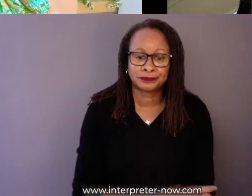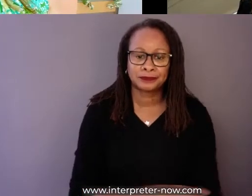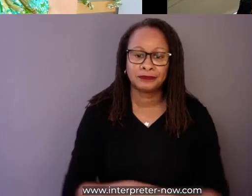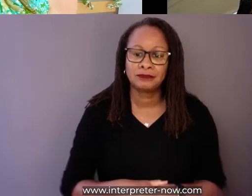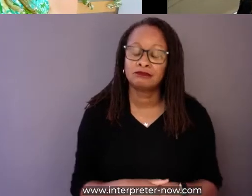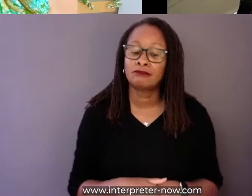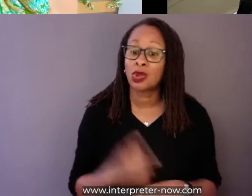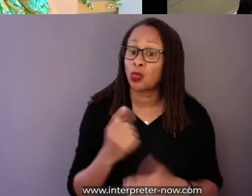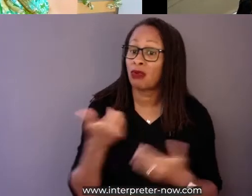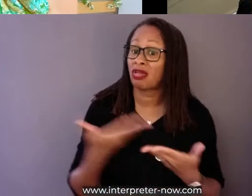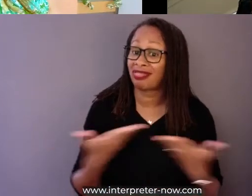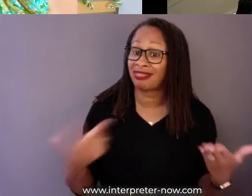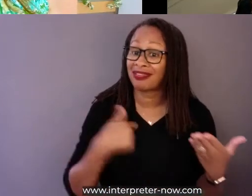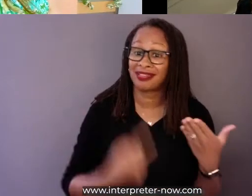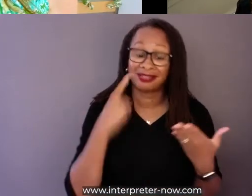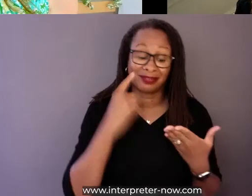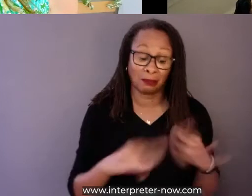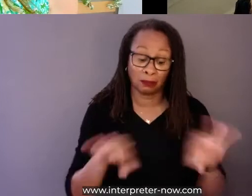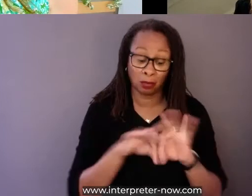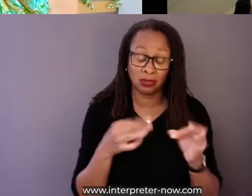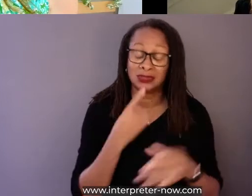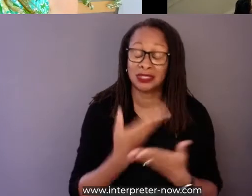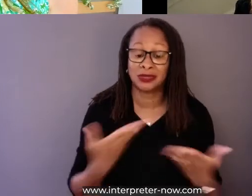something else that I think is important to say here is that